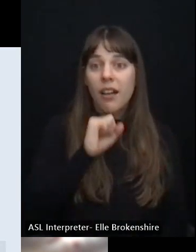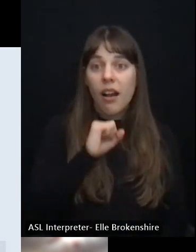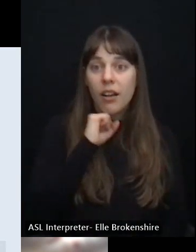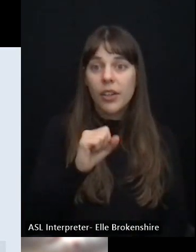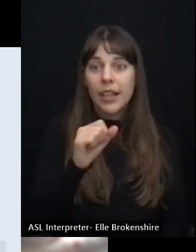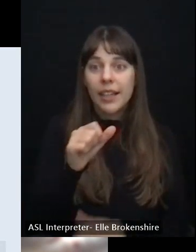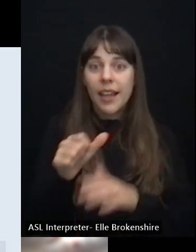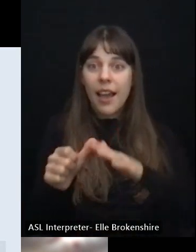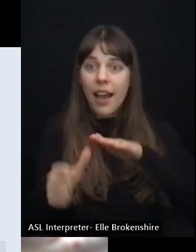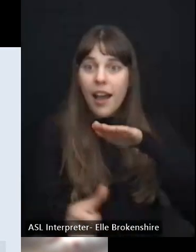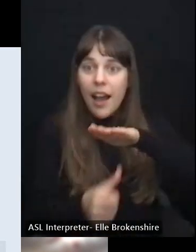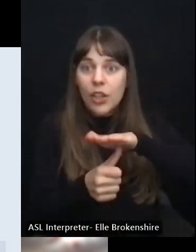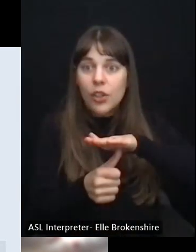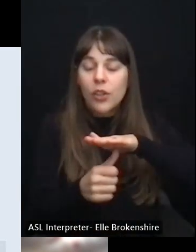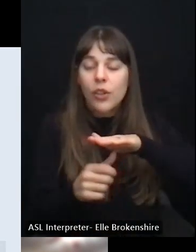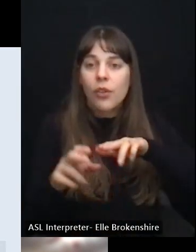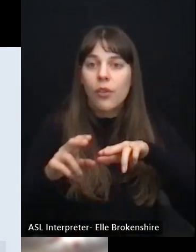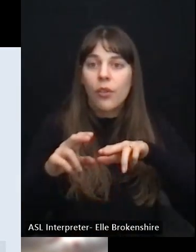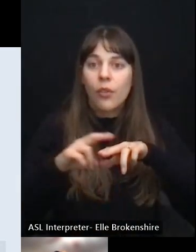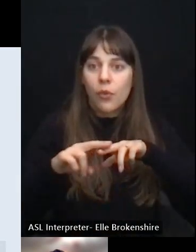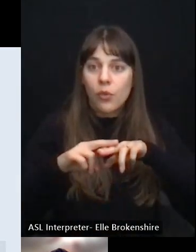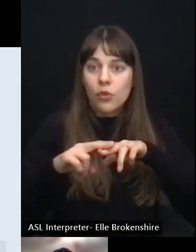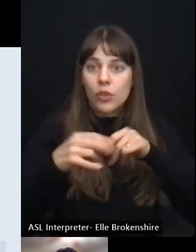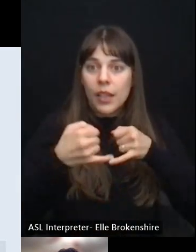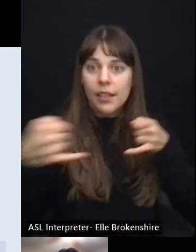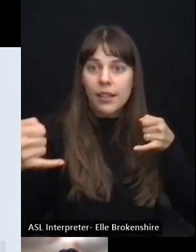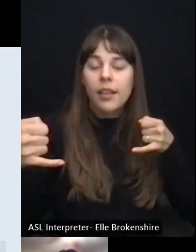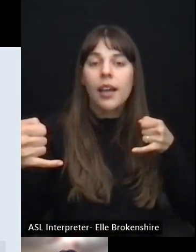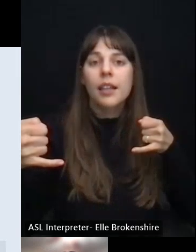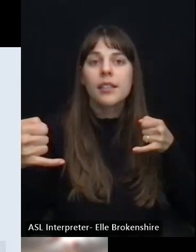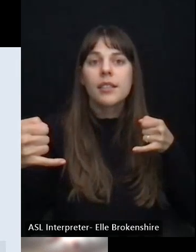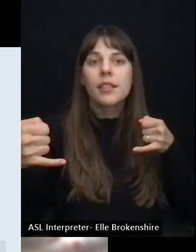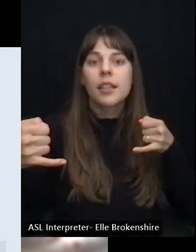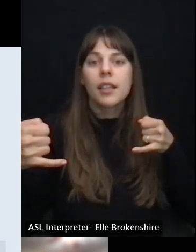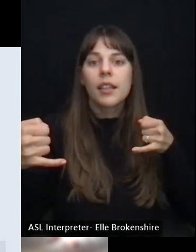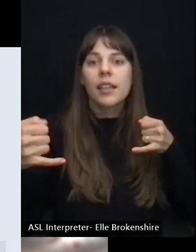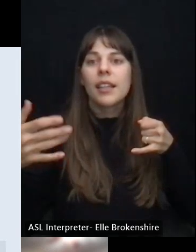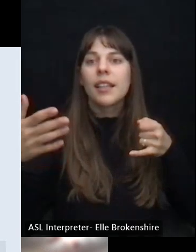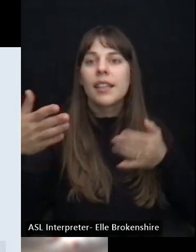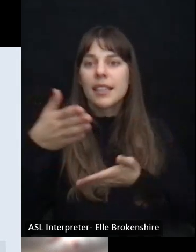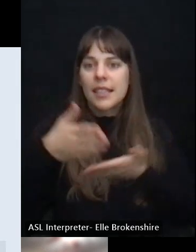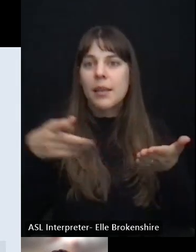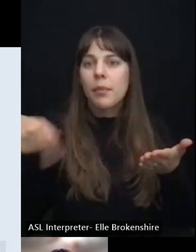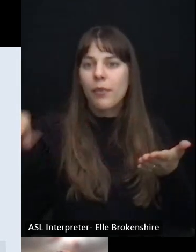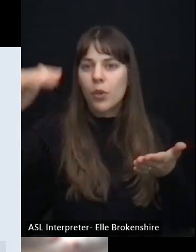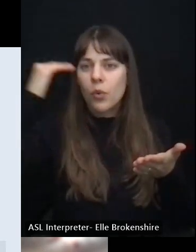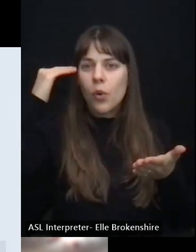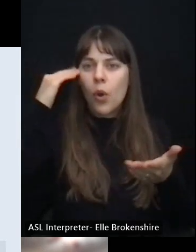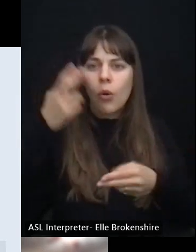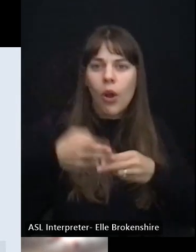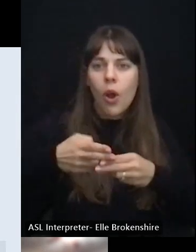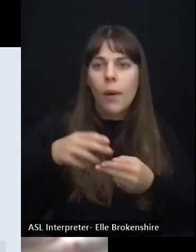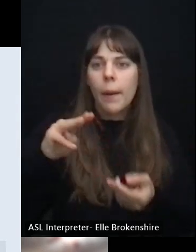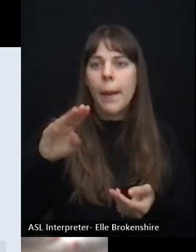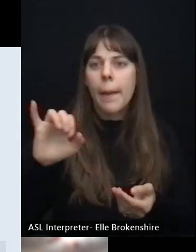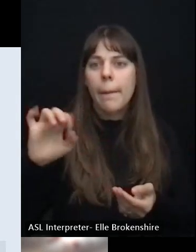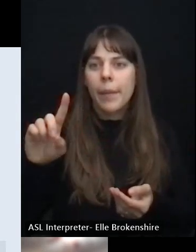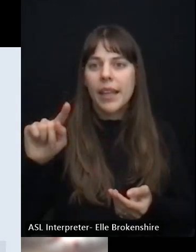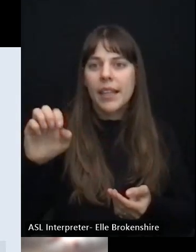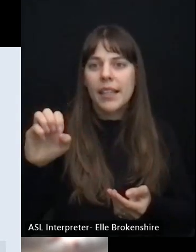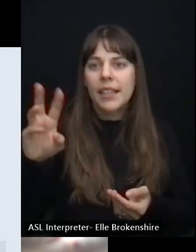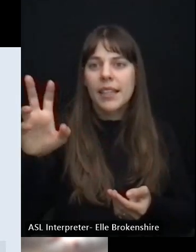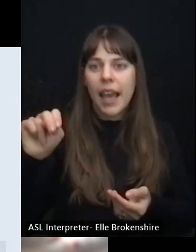rail of our switches, sometimes known by others as Midtown, but right before our Steel